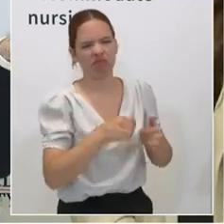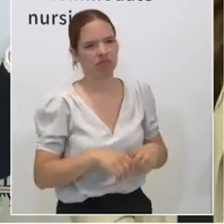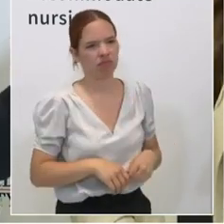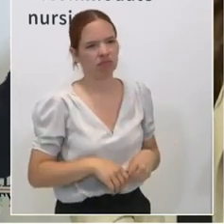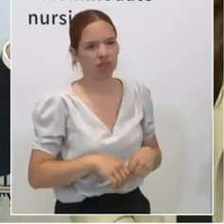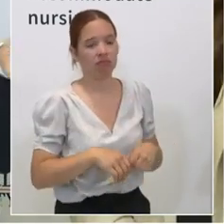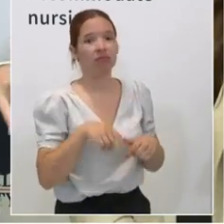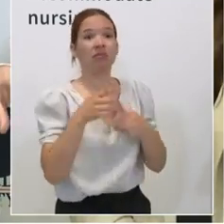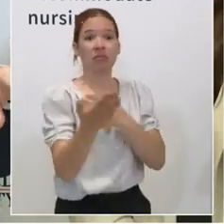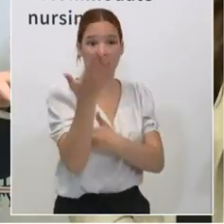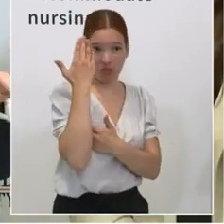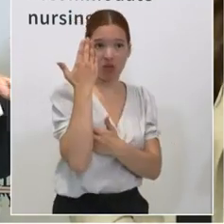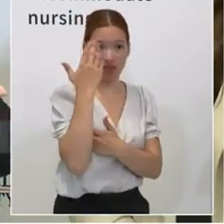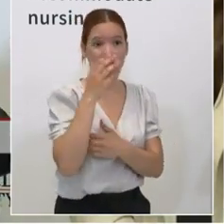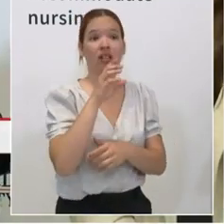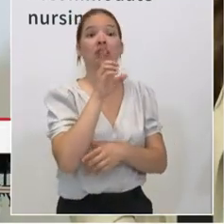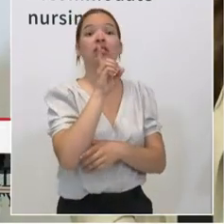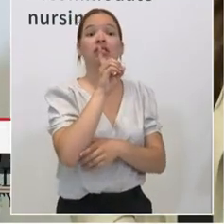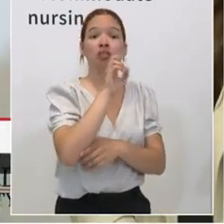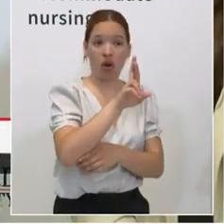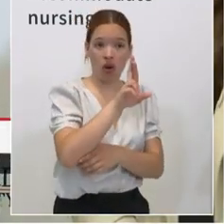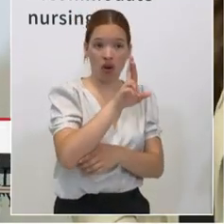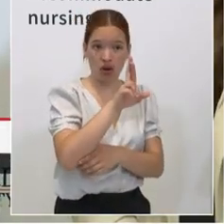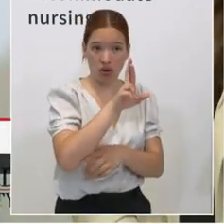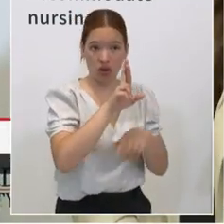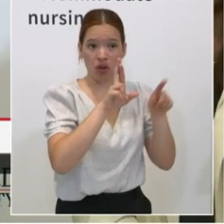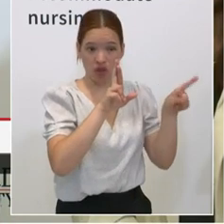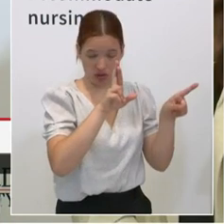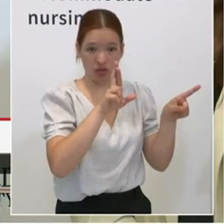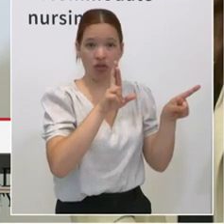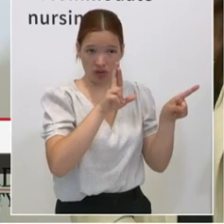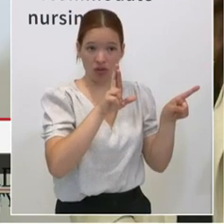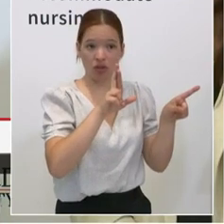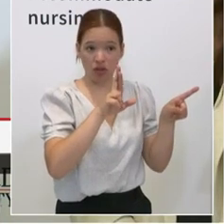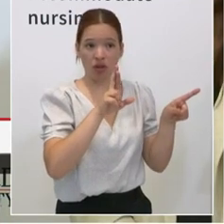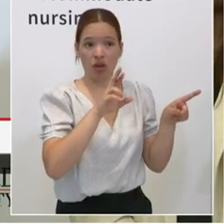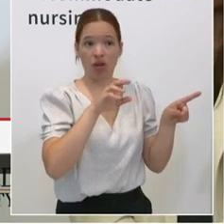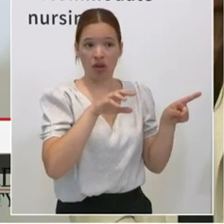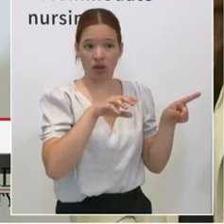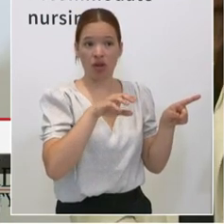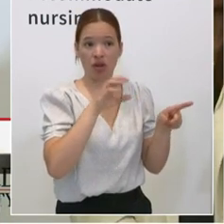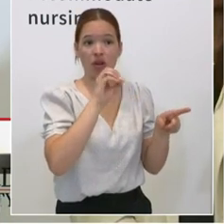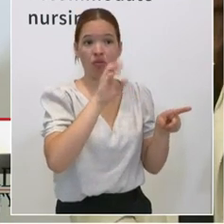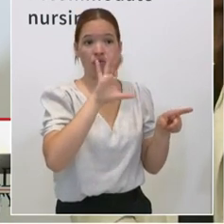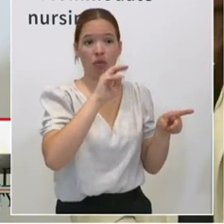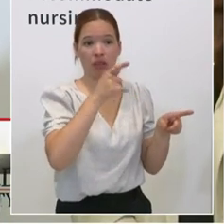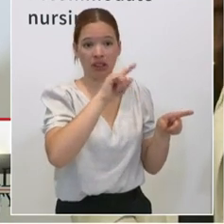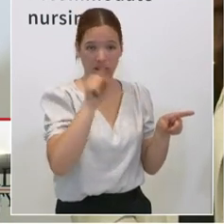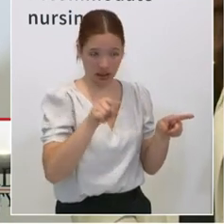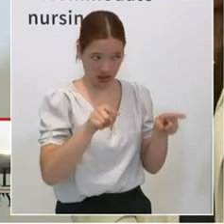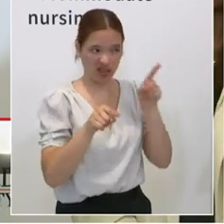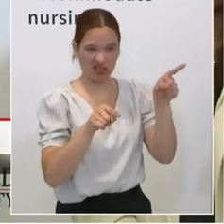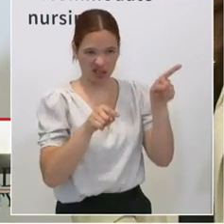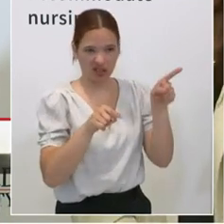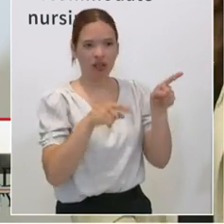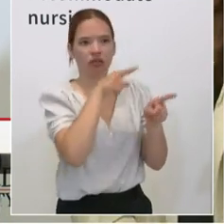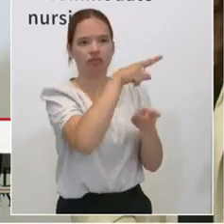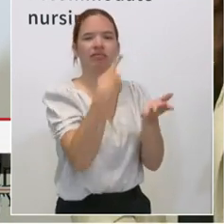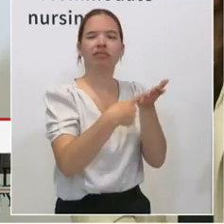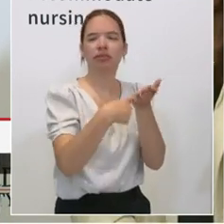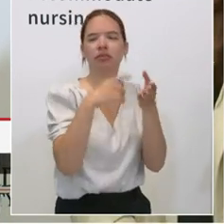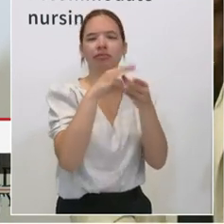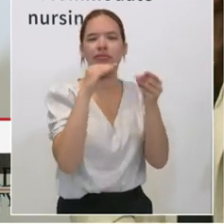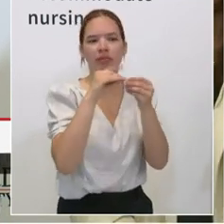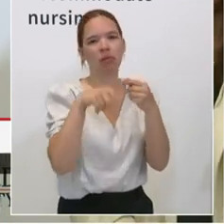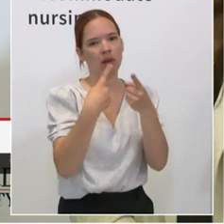yesterday for schools and rec centers. This morning, we made further modifications based on going into Code Purple, and that is